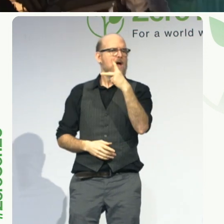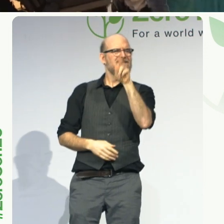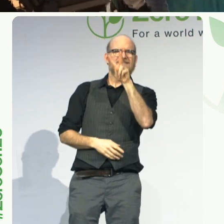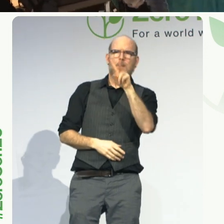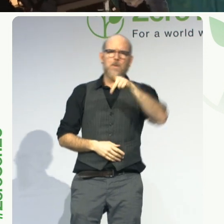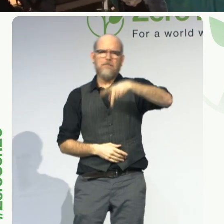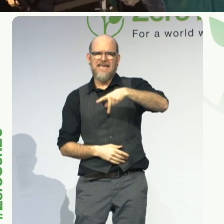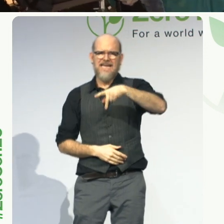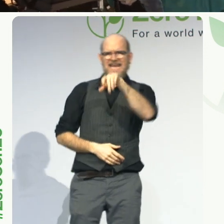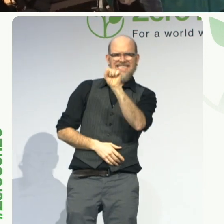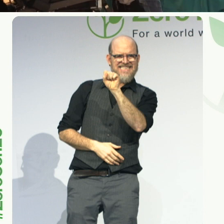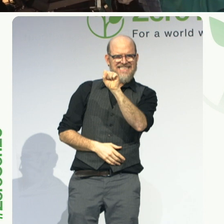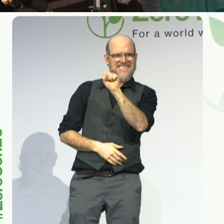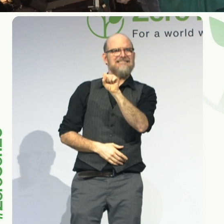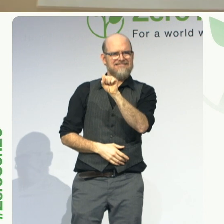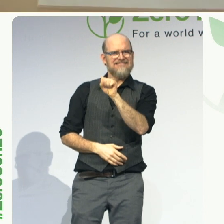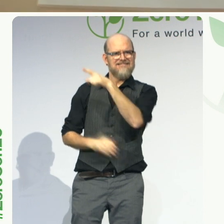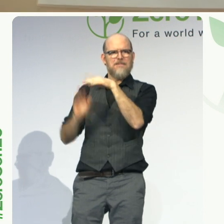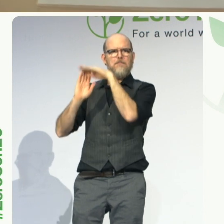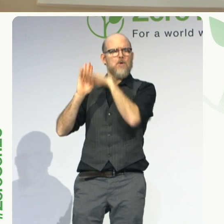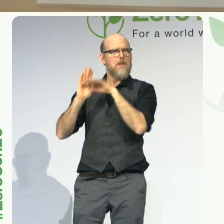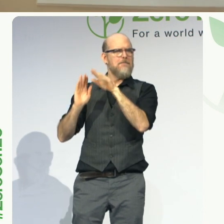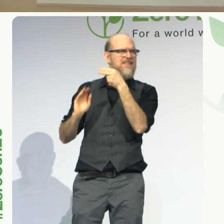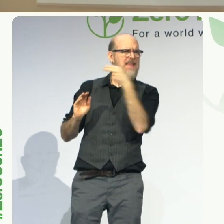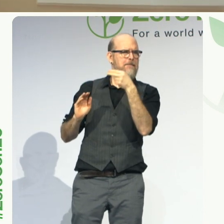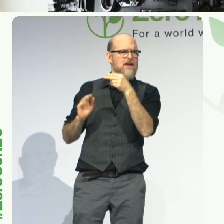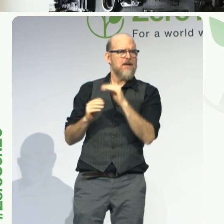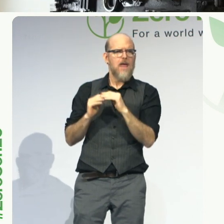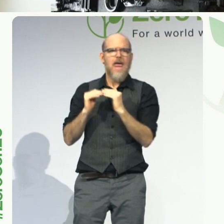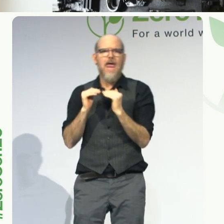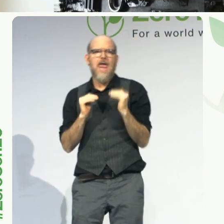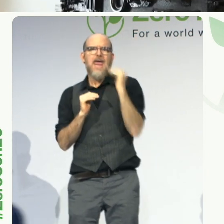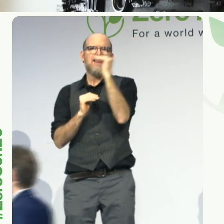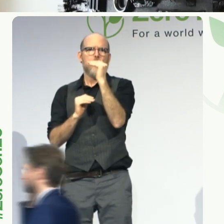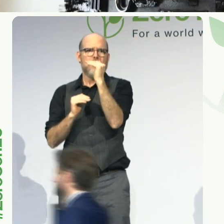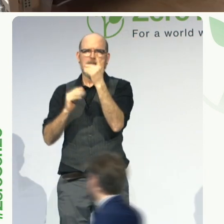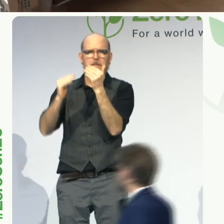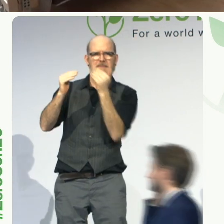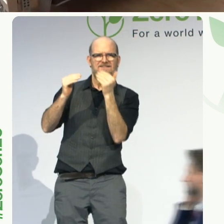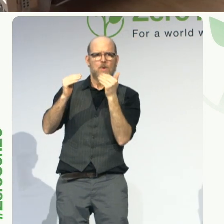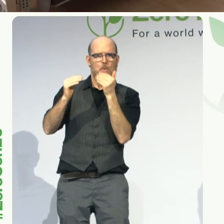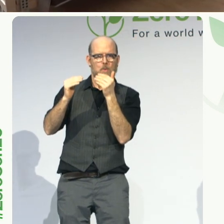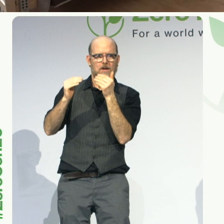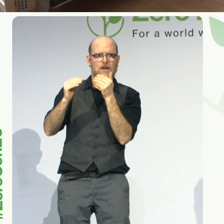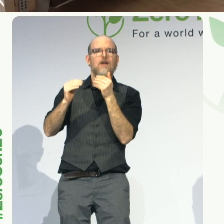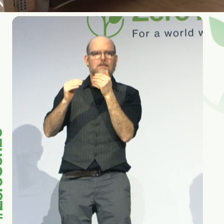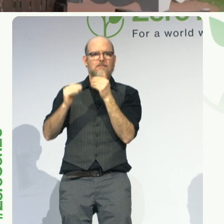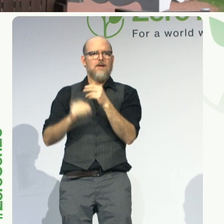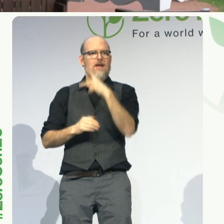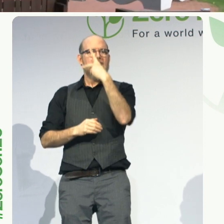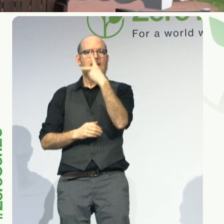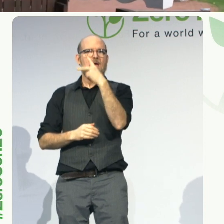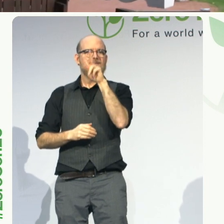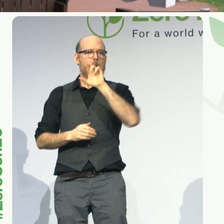the Verge of Adulthood program, also an impact transfer participant. KVPS has developed On the Verge